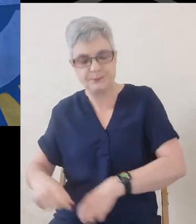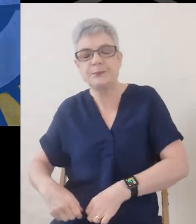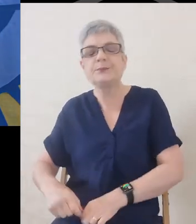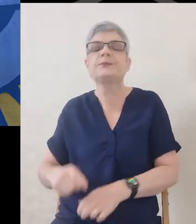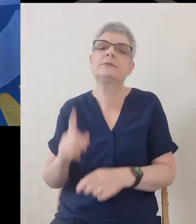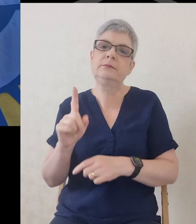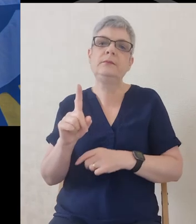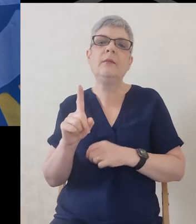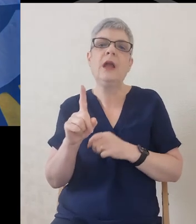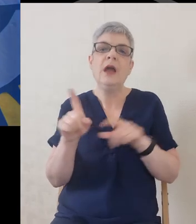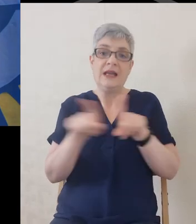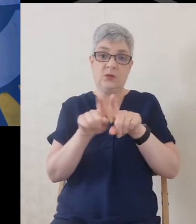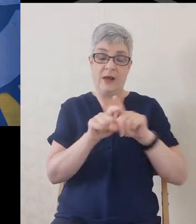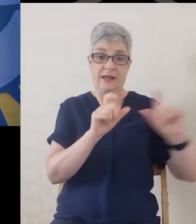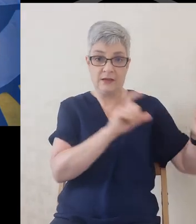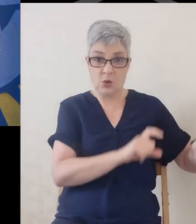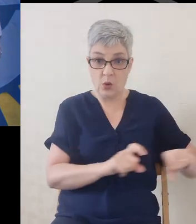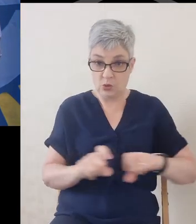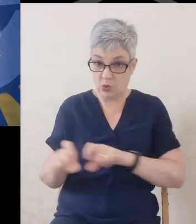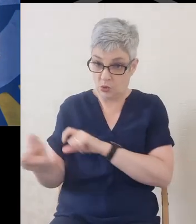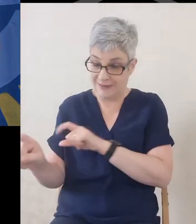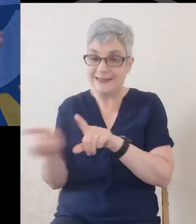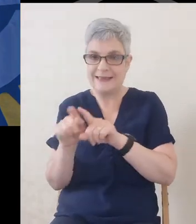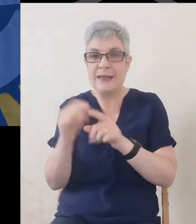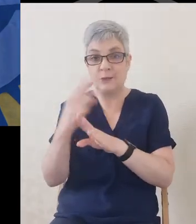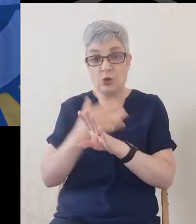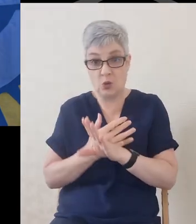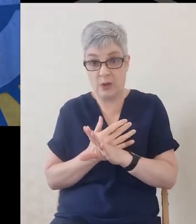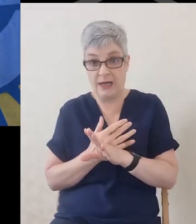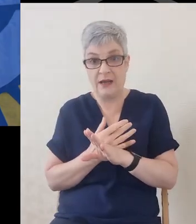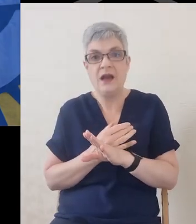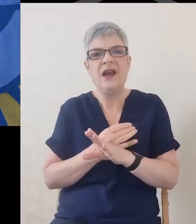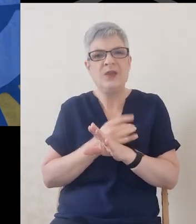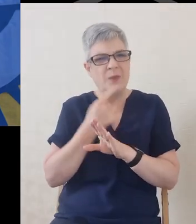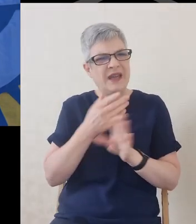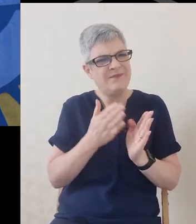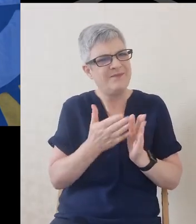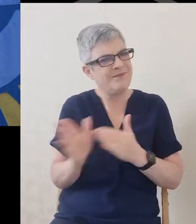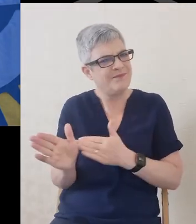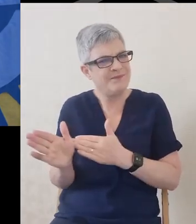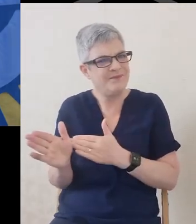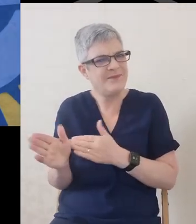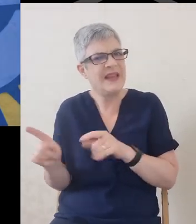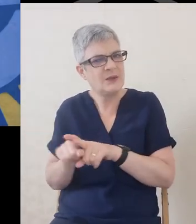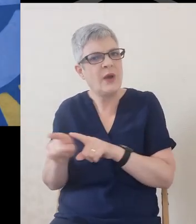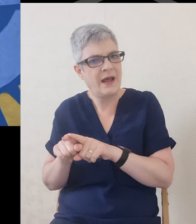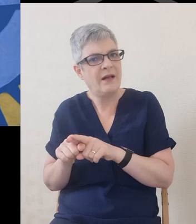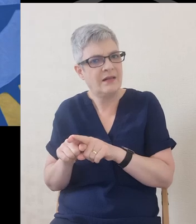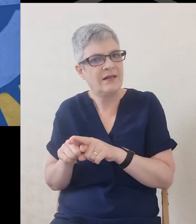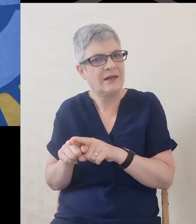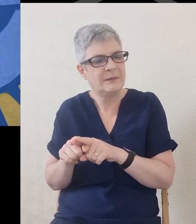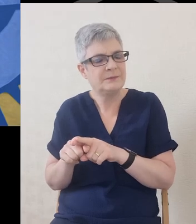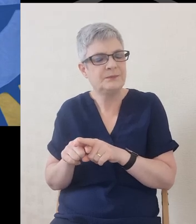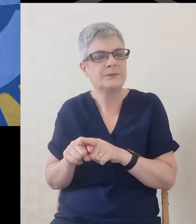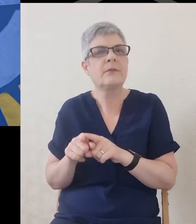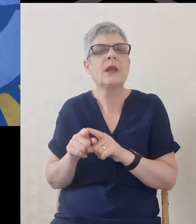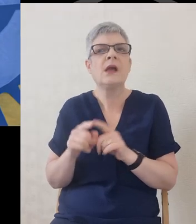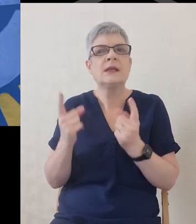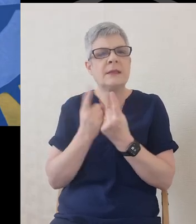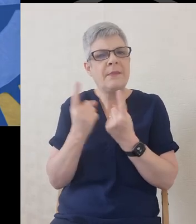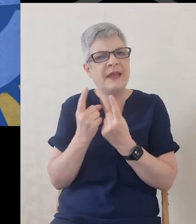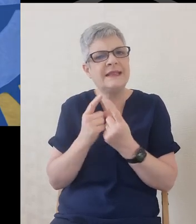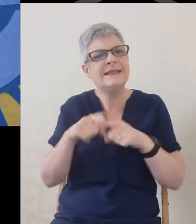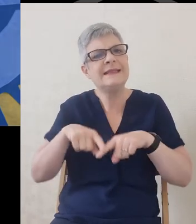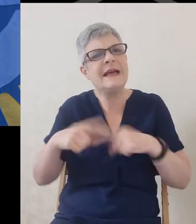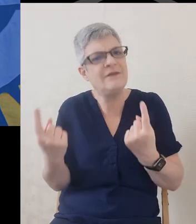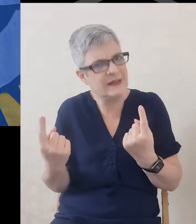And yet, as well as the continuity of the same story, there was going to be a shift. There was going to be a gear change. Something was